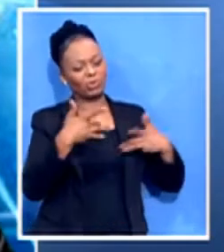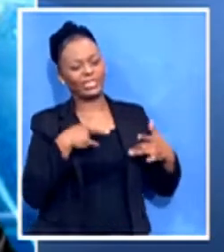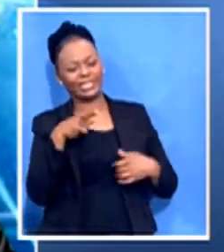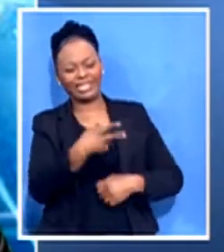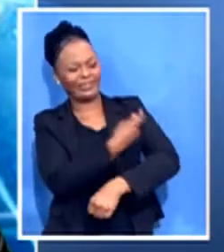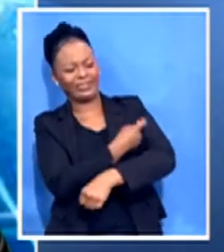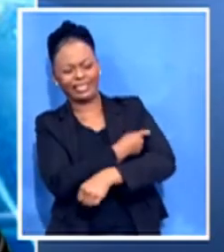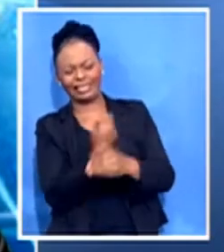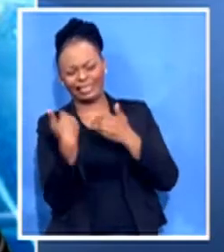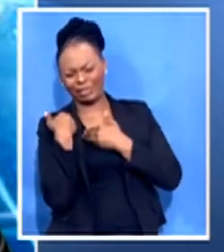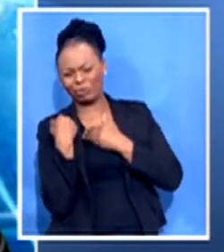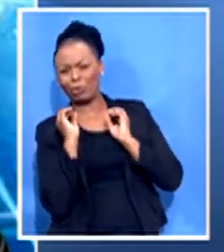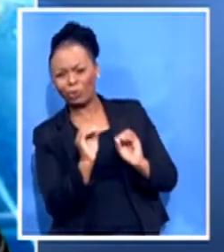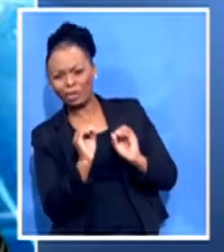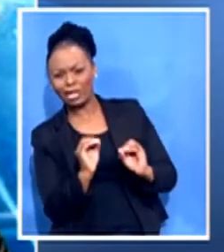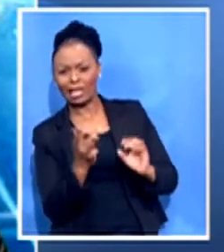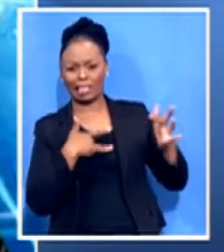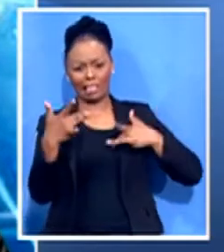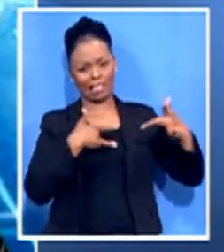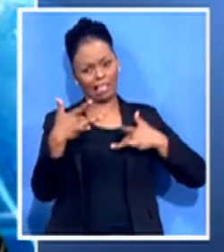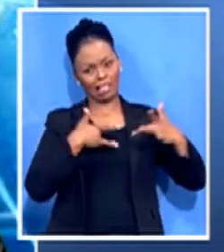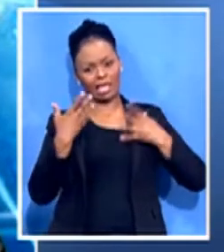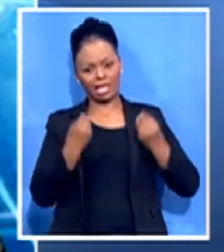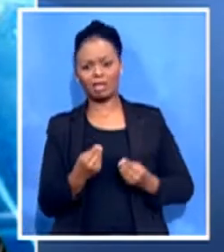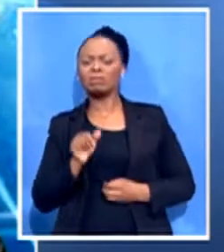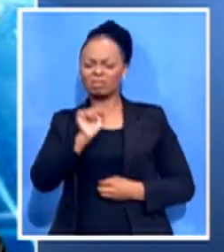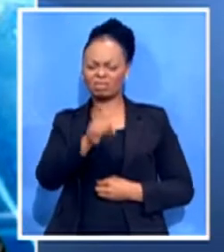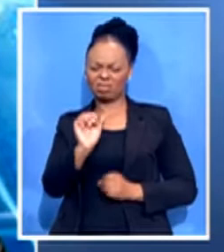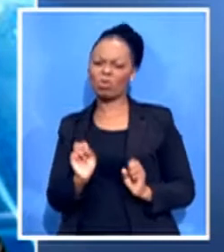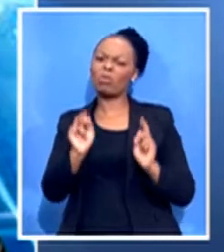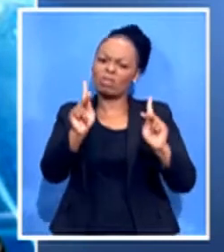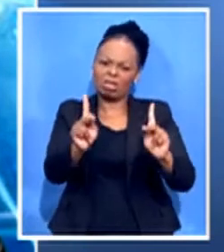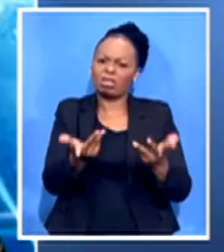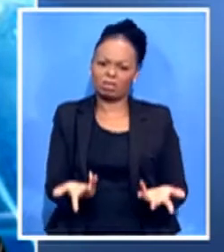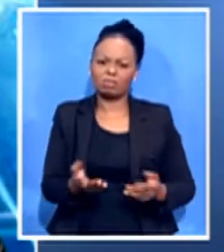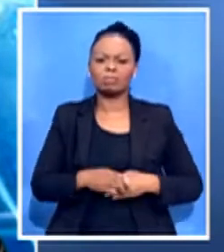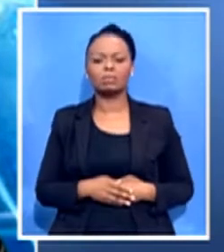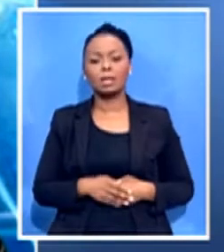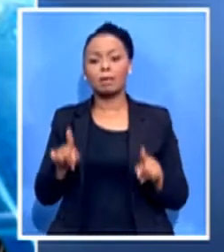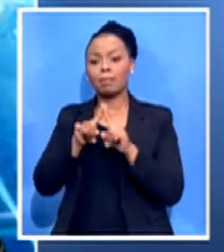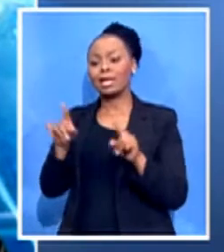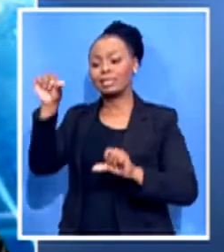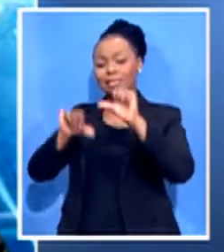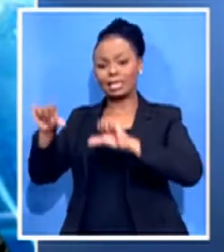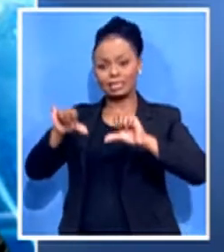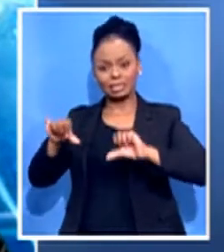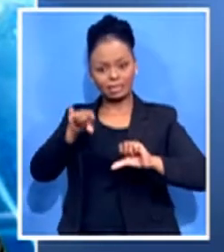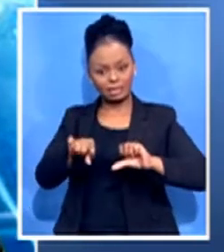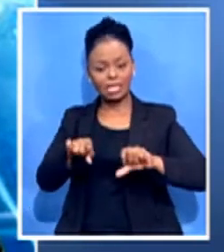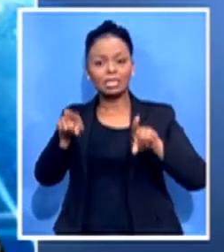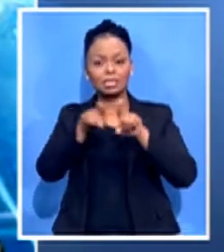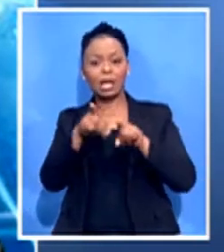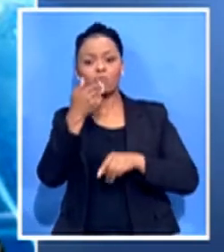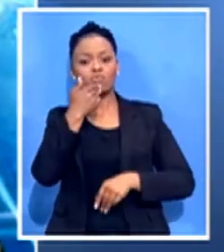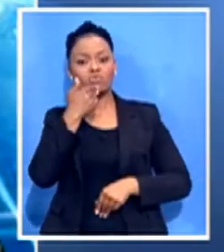is okay. But I think the scientists and those who are in the vaccination